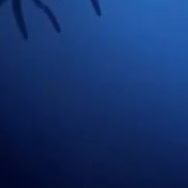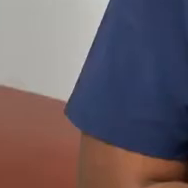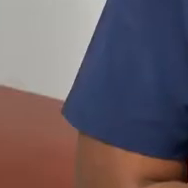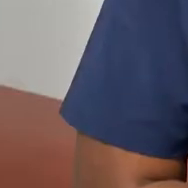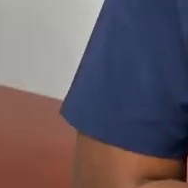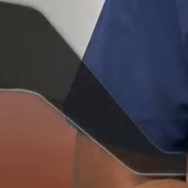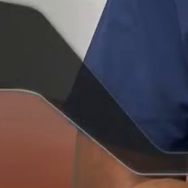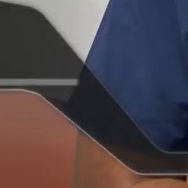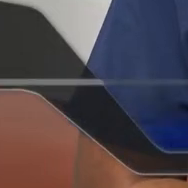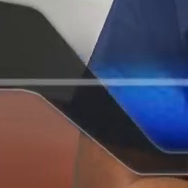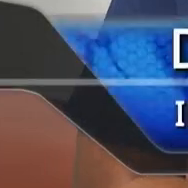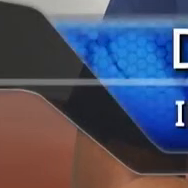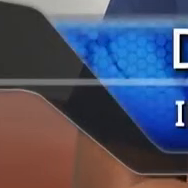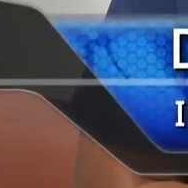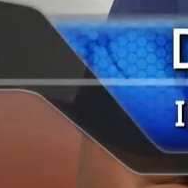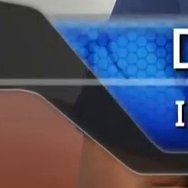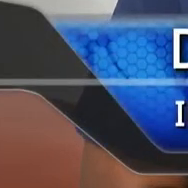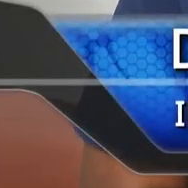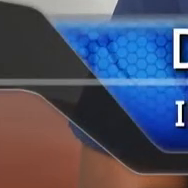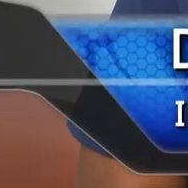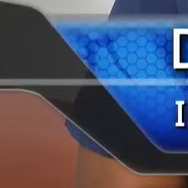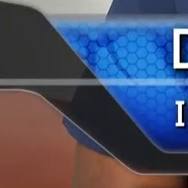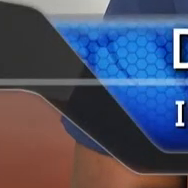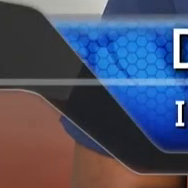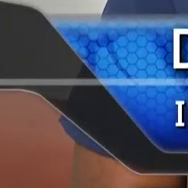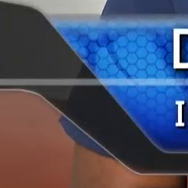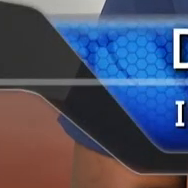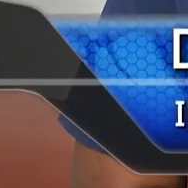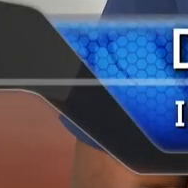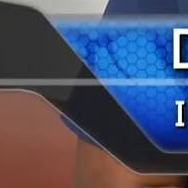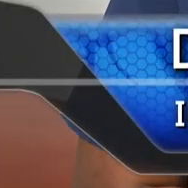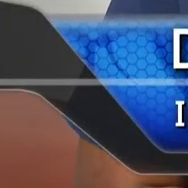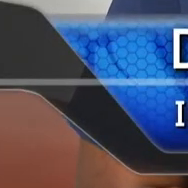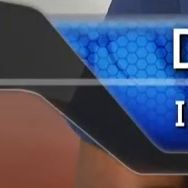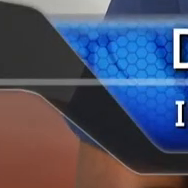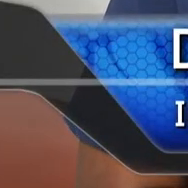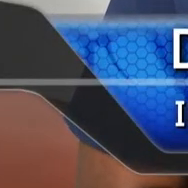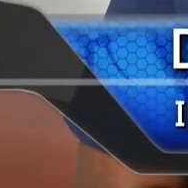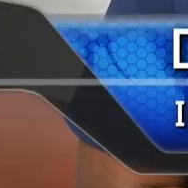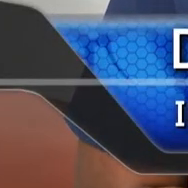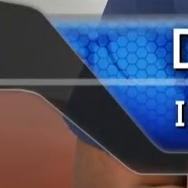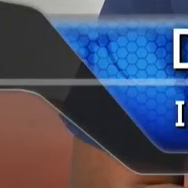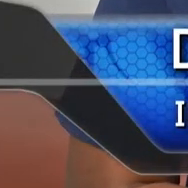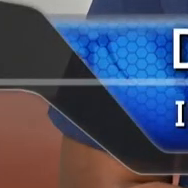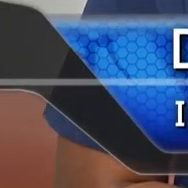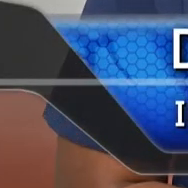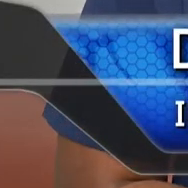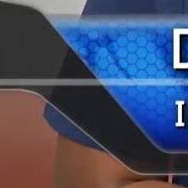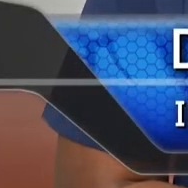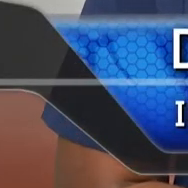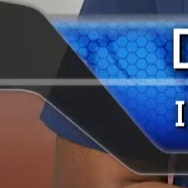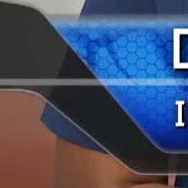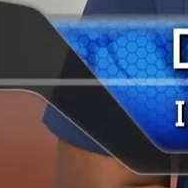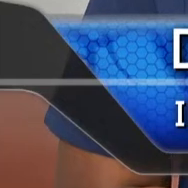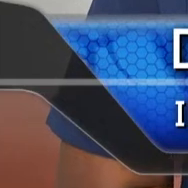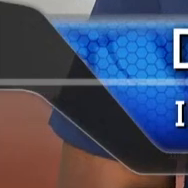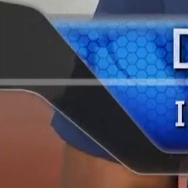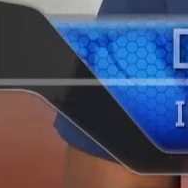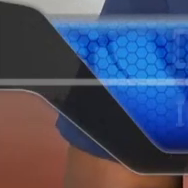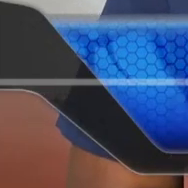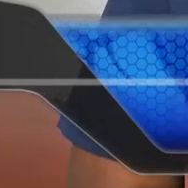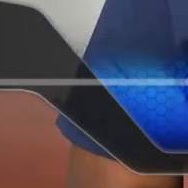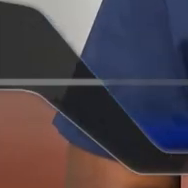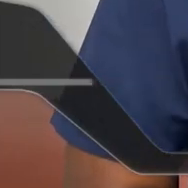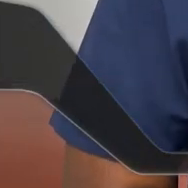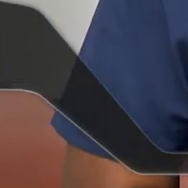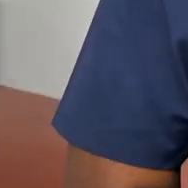Our patients should continuously be seeking preventive care so that you can catch diseases before they start to